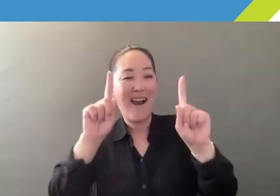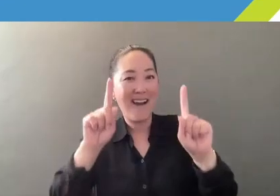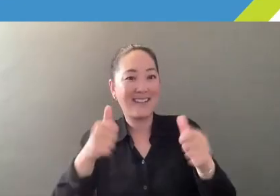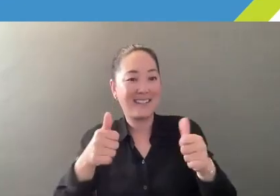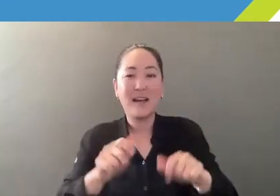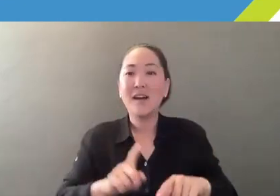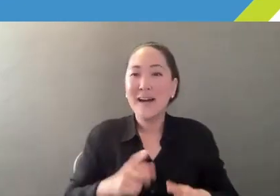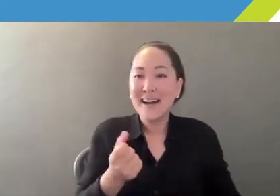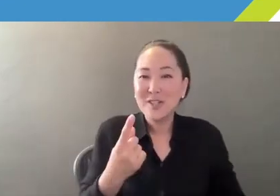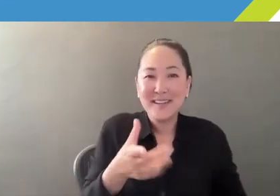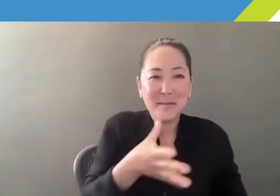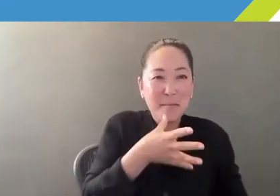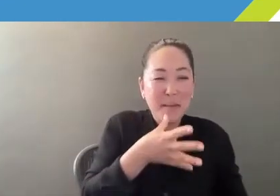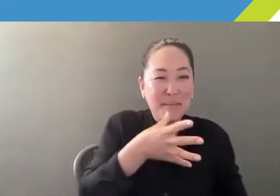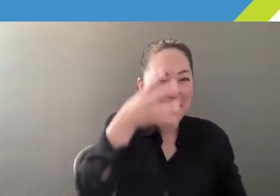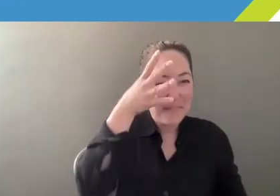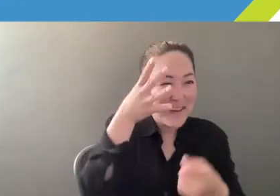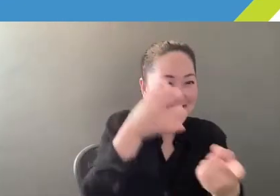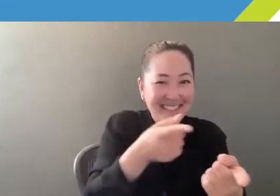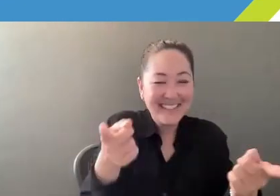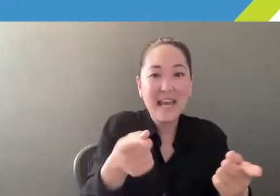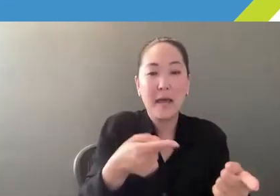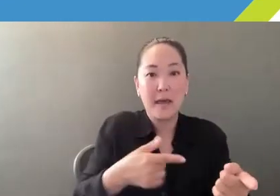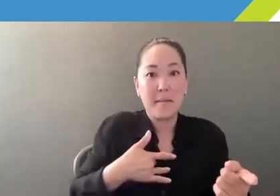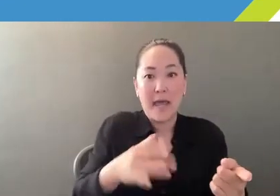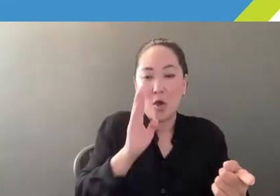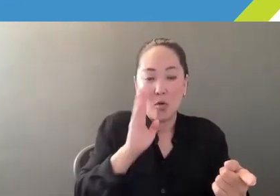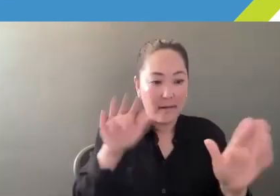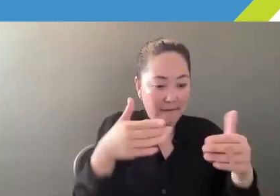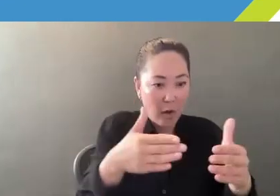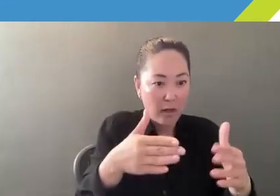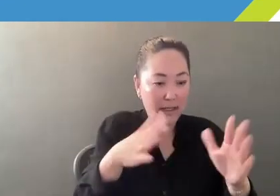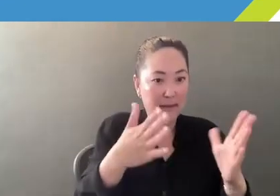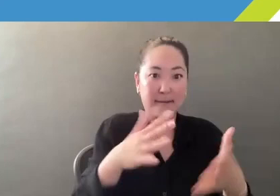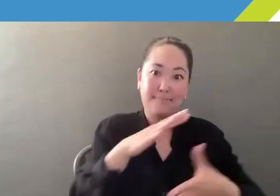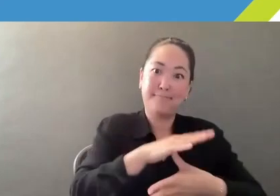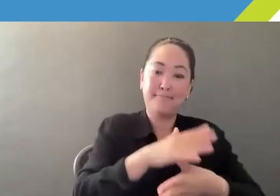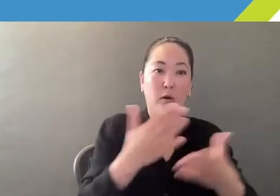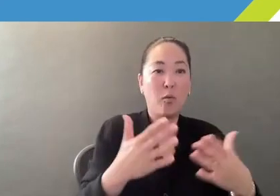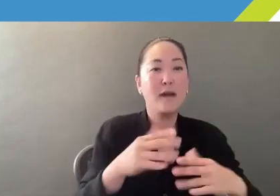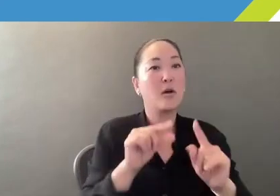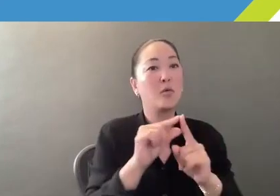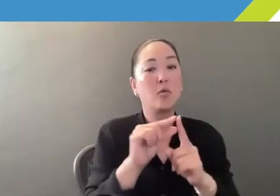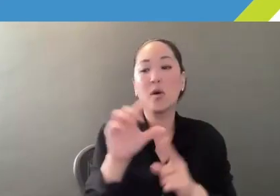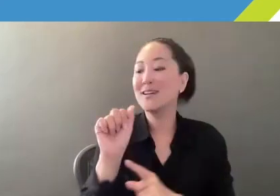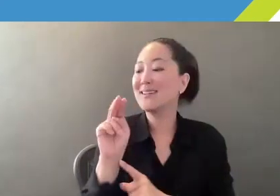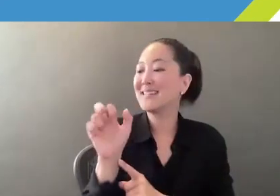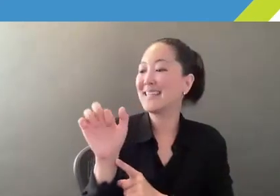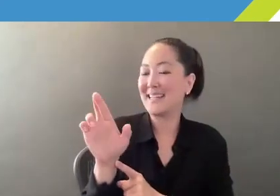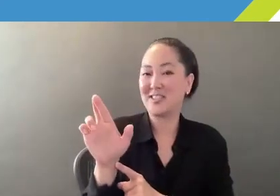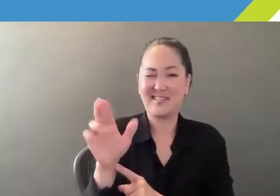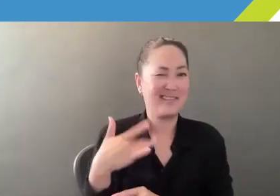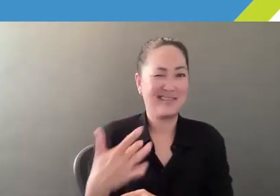in the room, they will focus in on Dr. Google and the word cancer. Okay, that's what adults do. Okay, but the